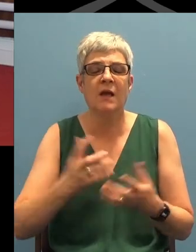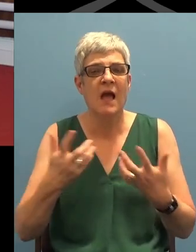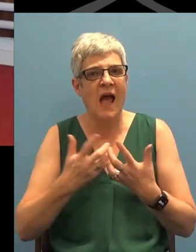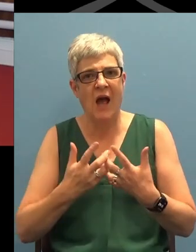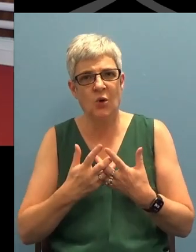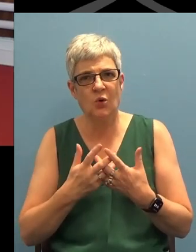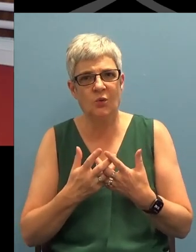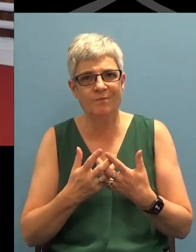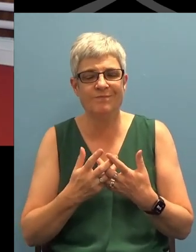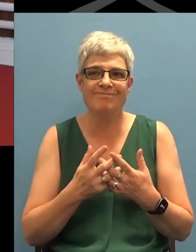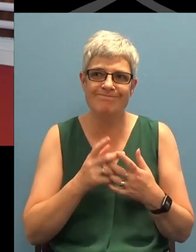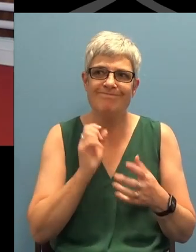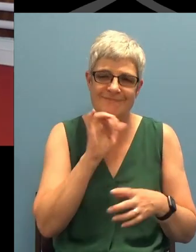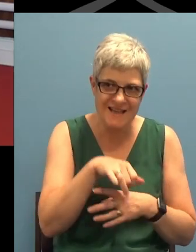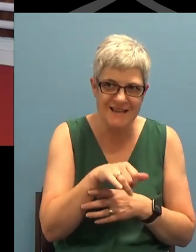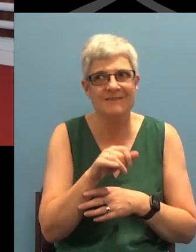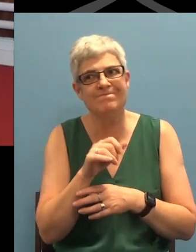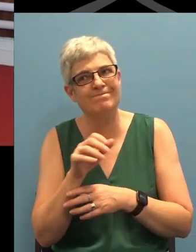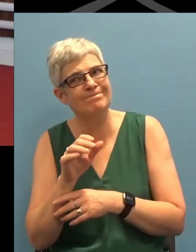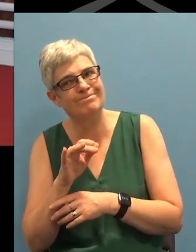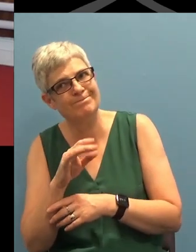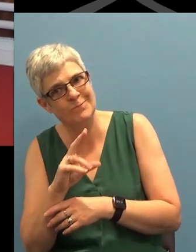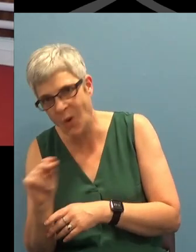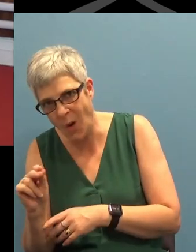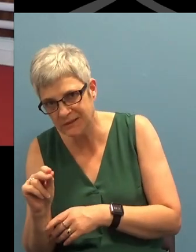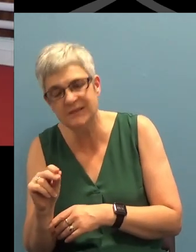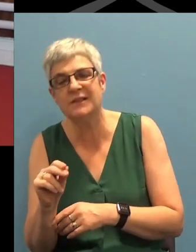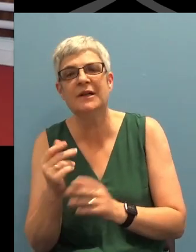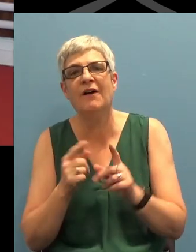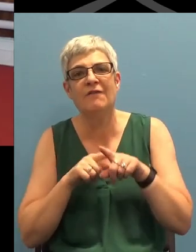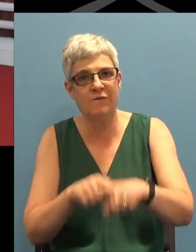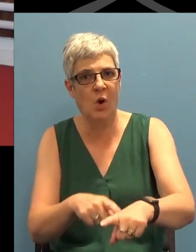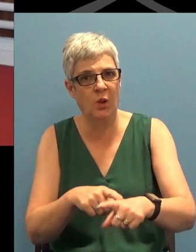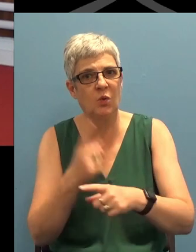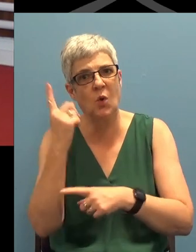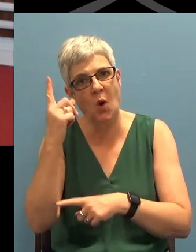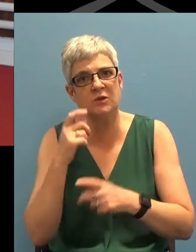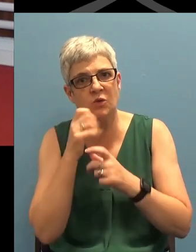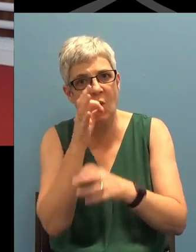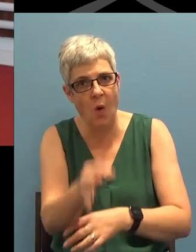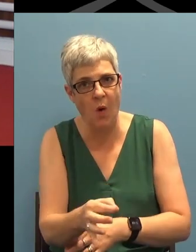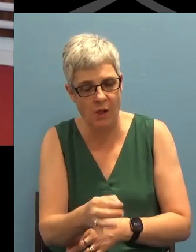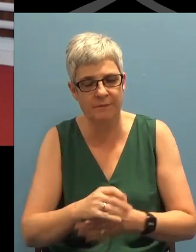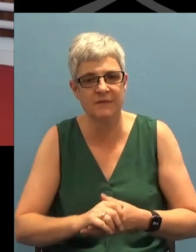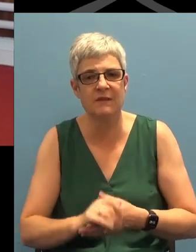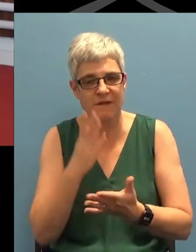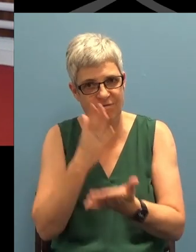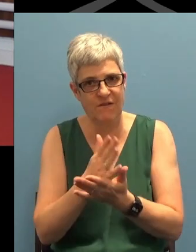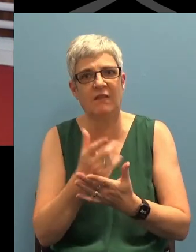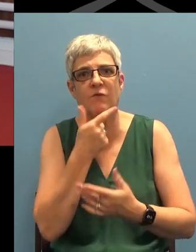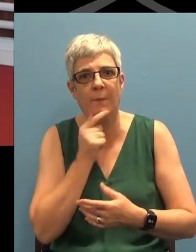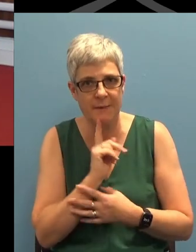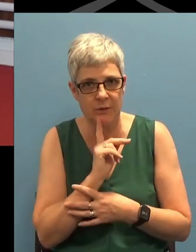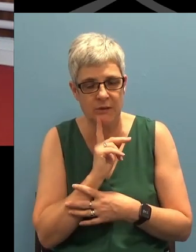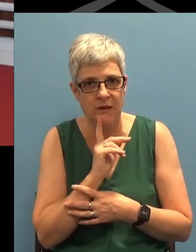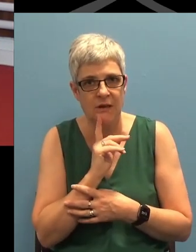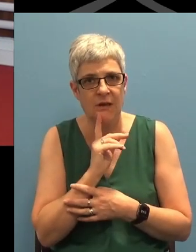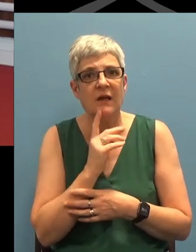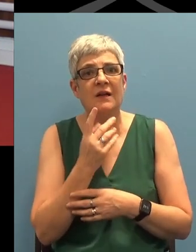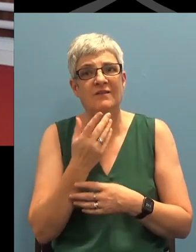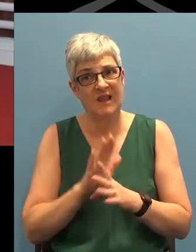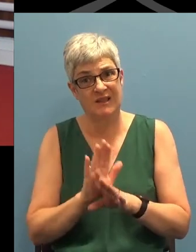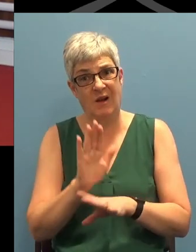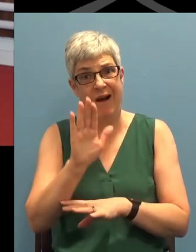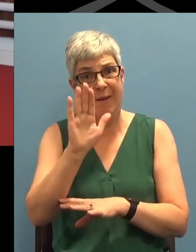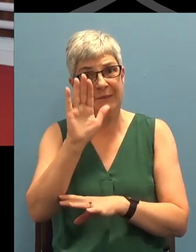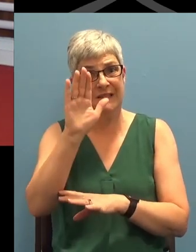and did not follow the call of God to be his faithful people. It's a story of how through their ups and, to be